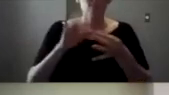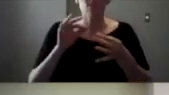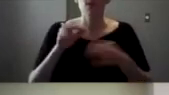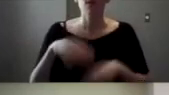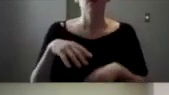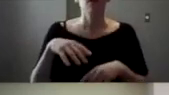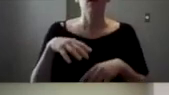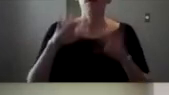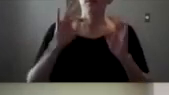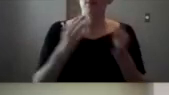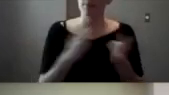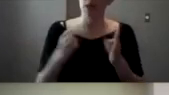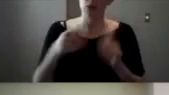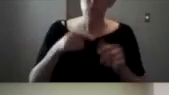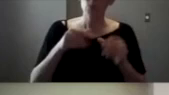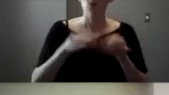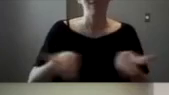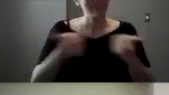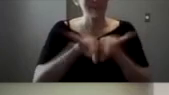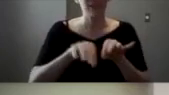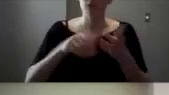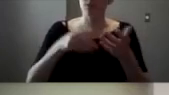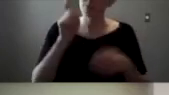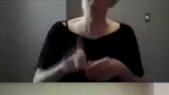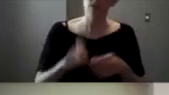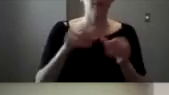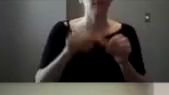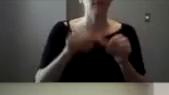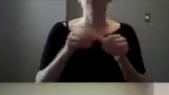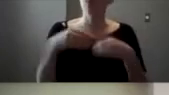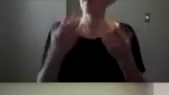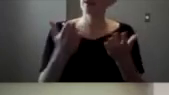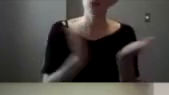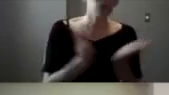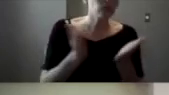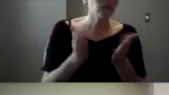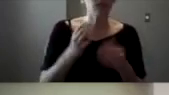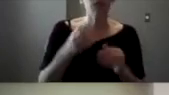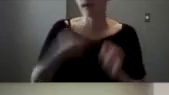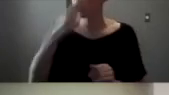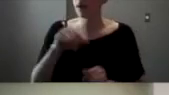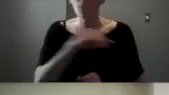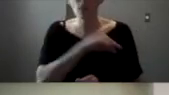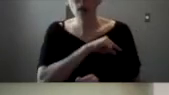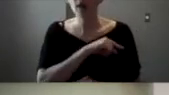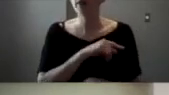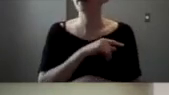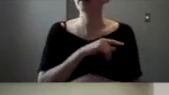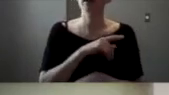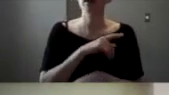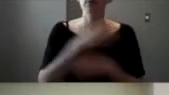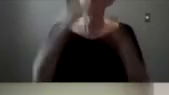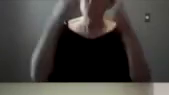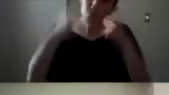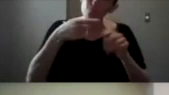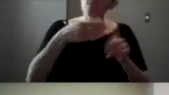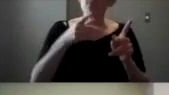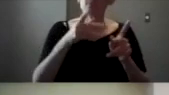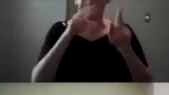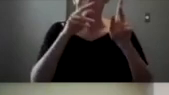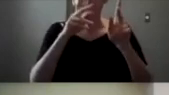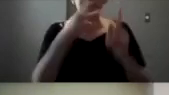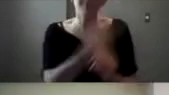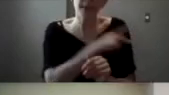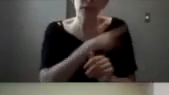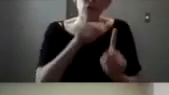do is to continue to provide the same very high quality, patient-centered contraceptive counseling, a range of